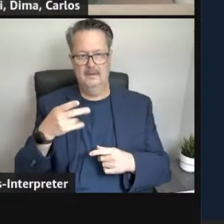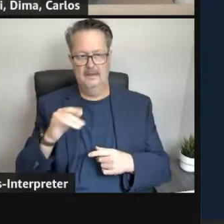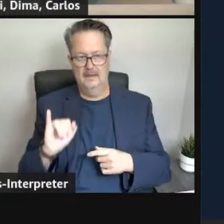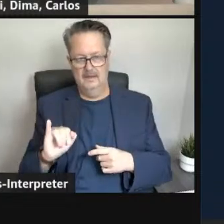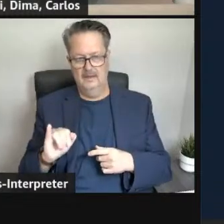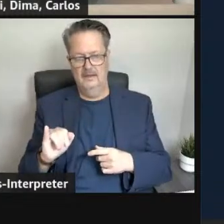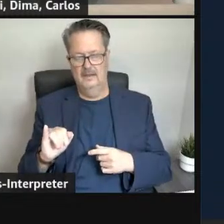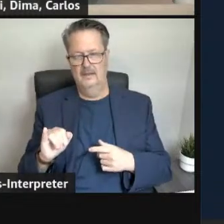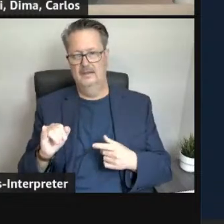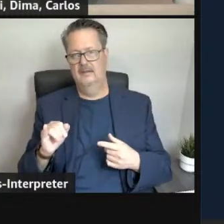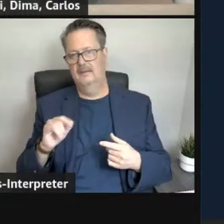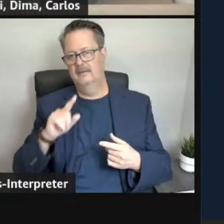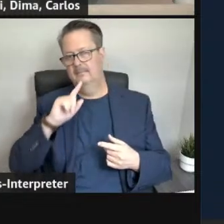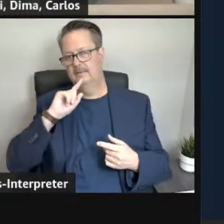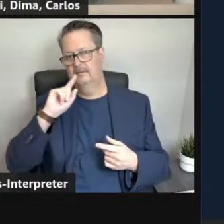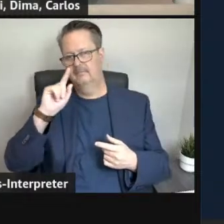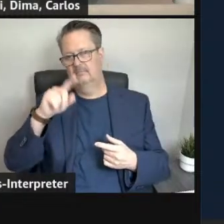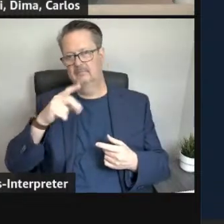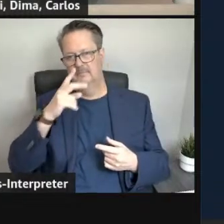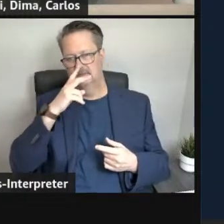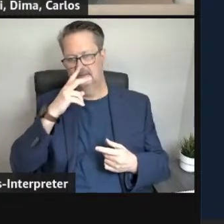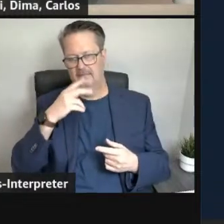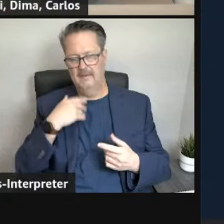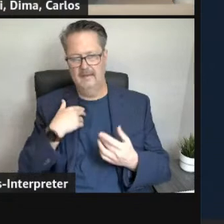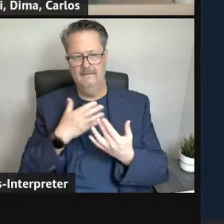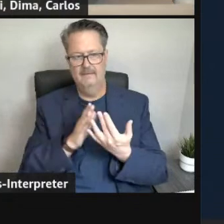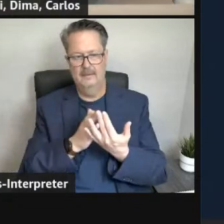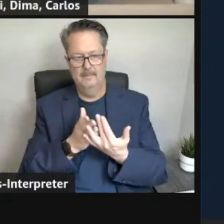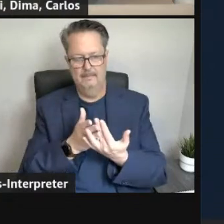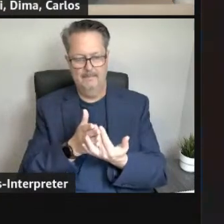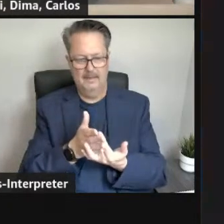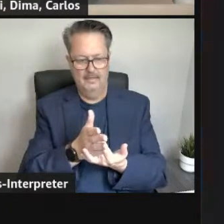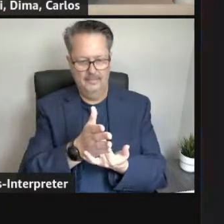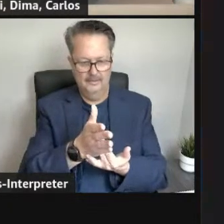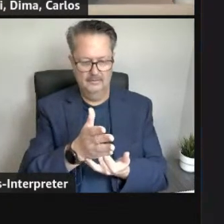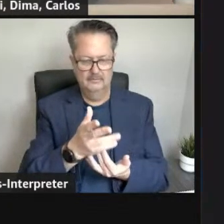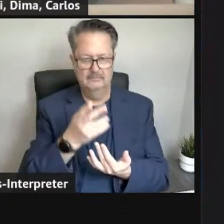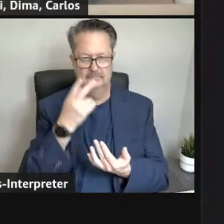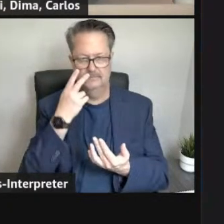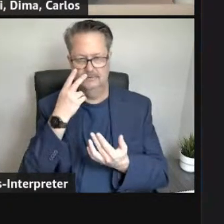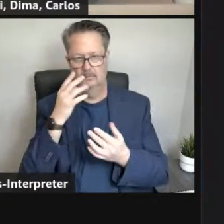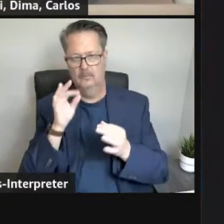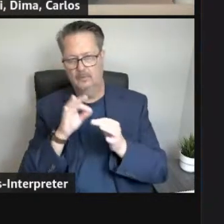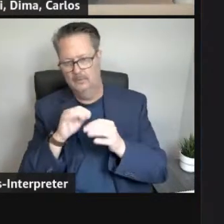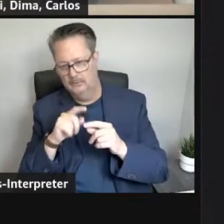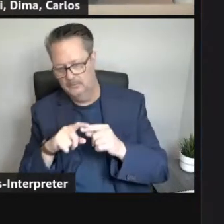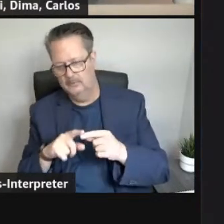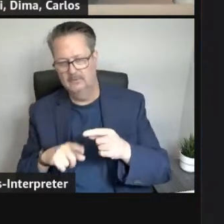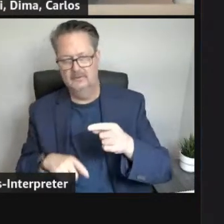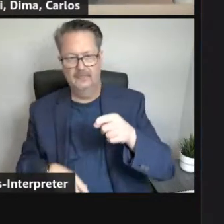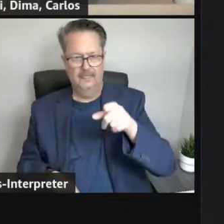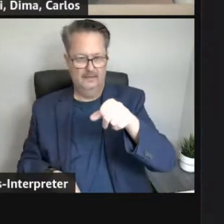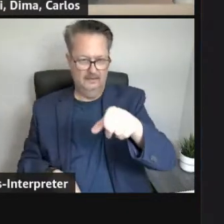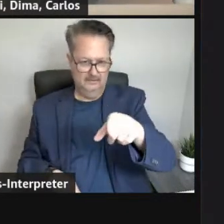So let's see if I have such a path. Guess workshop v2. So it's here.